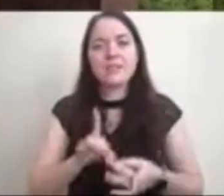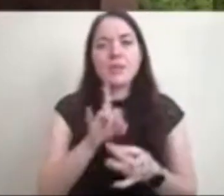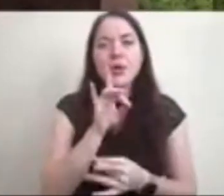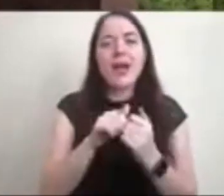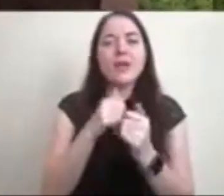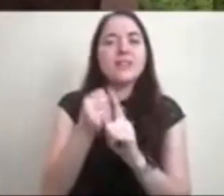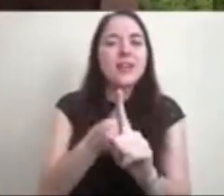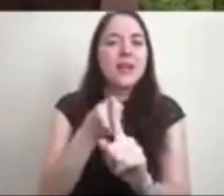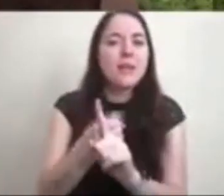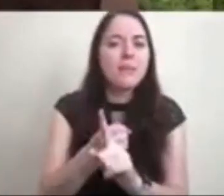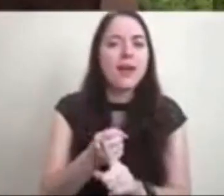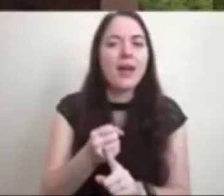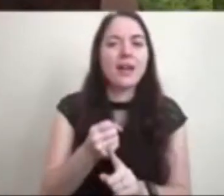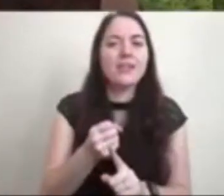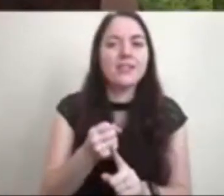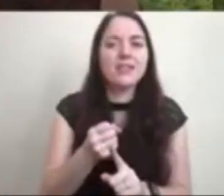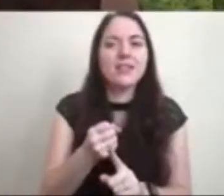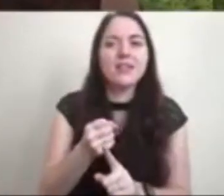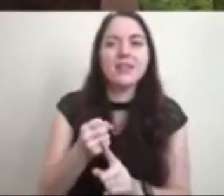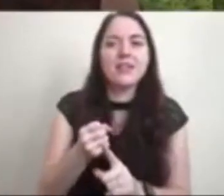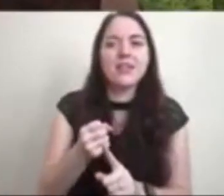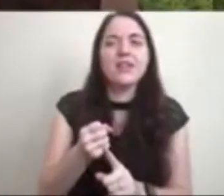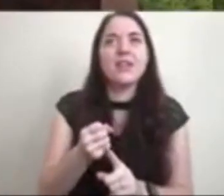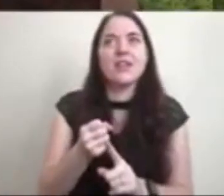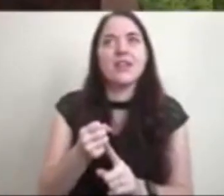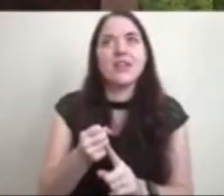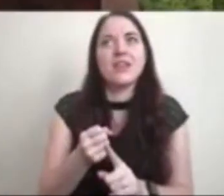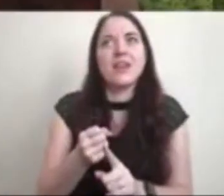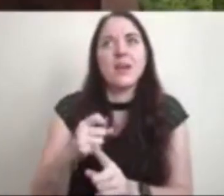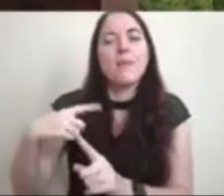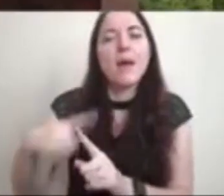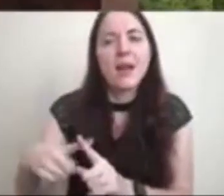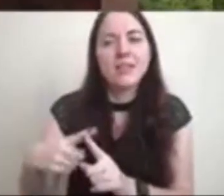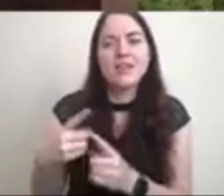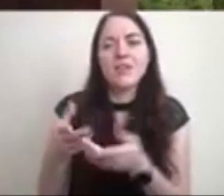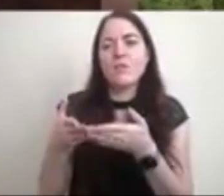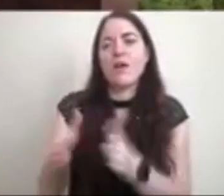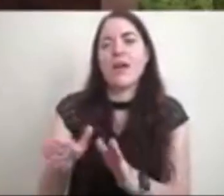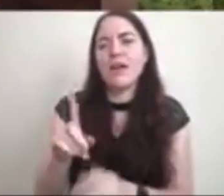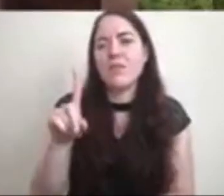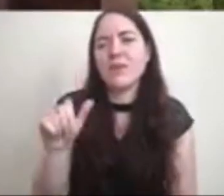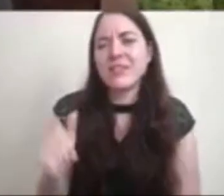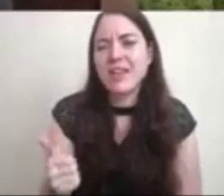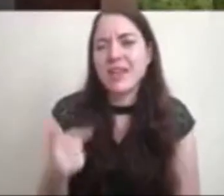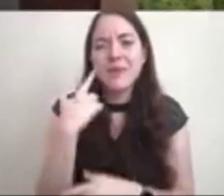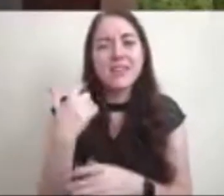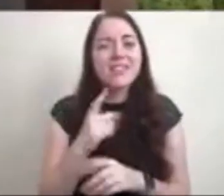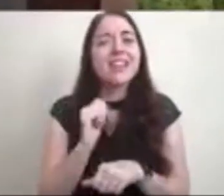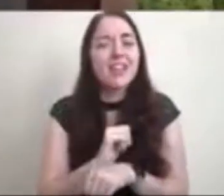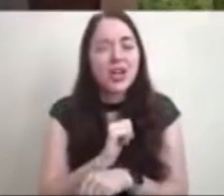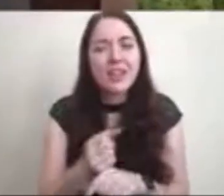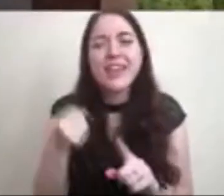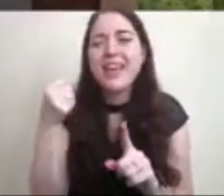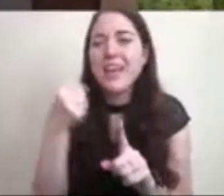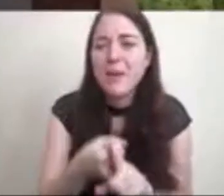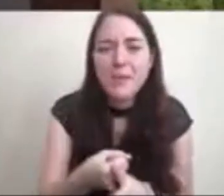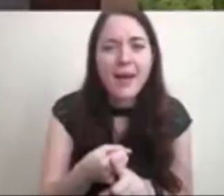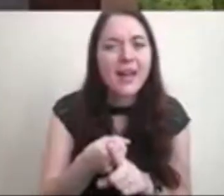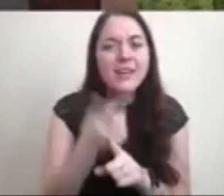freely, joyfully, thoughtfully, and with a broad impact on the human lives that make us a